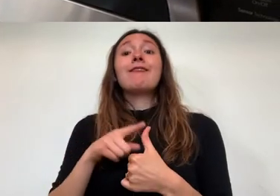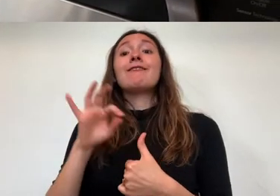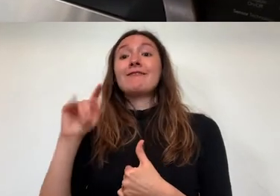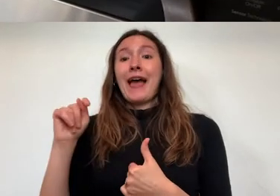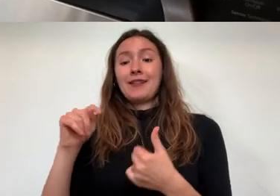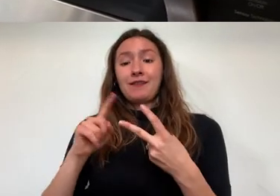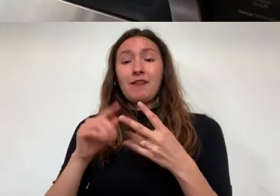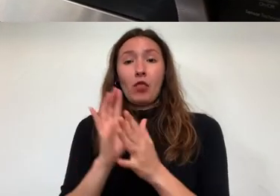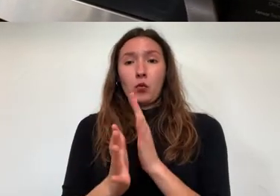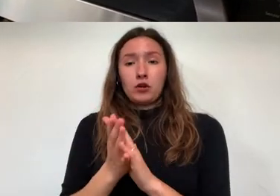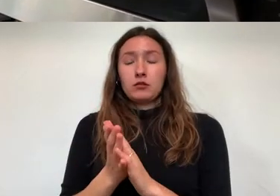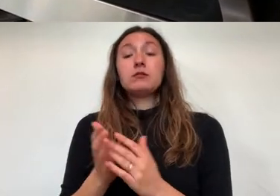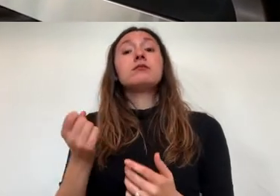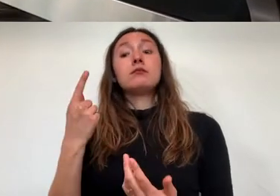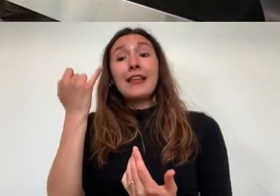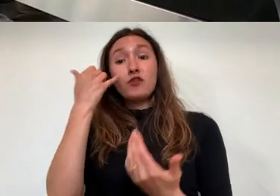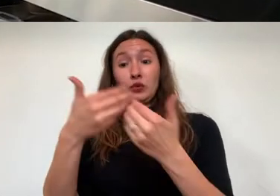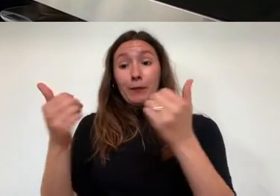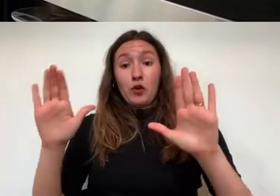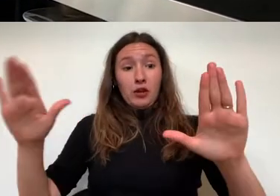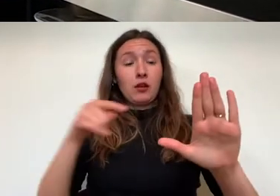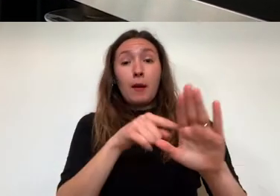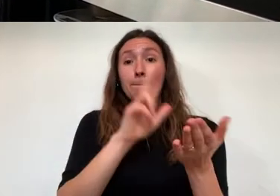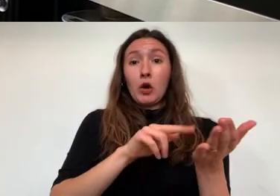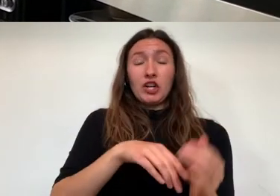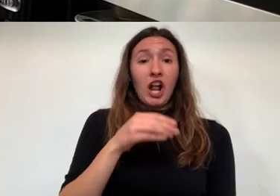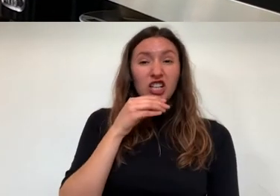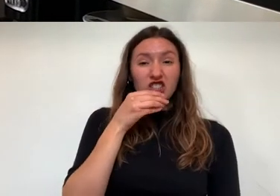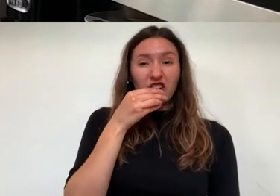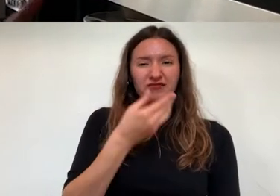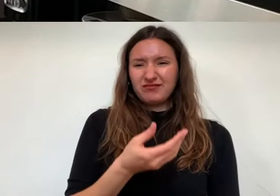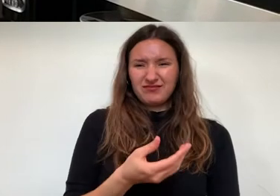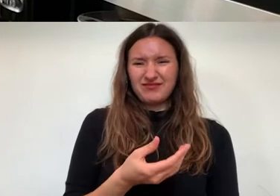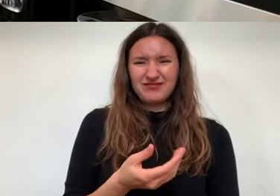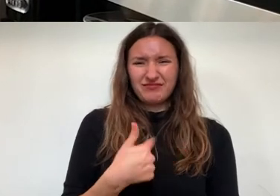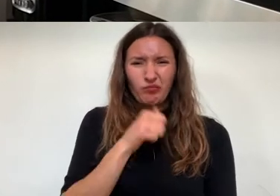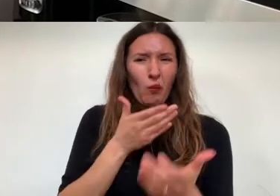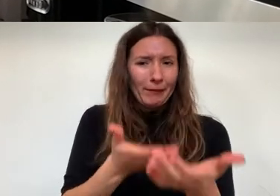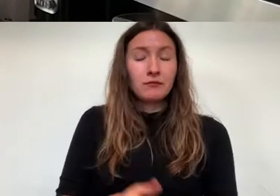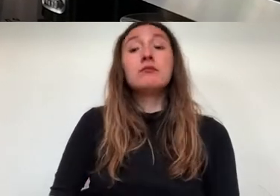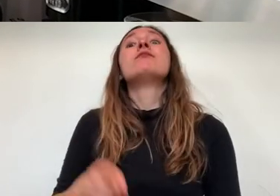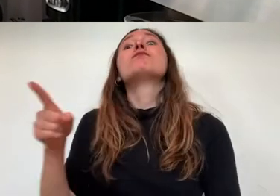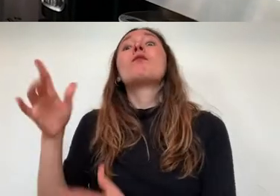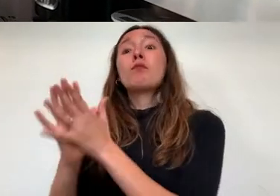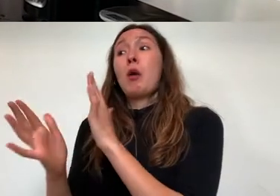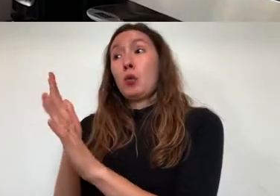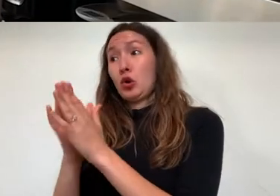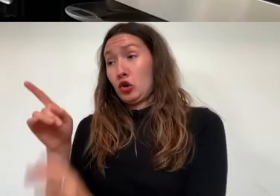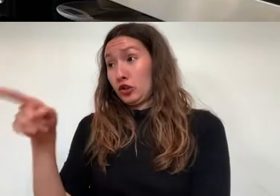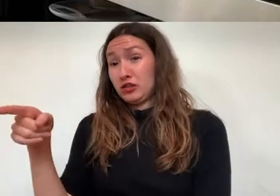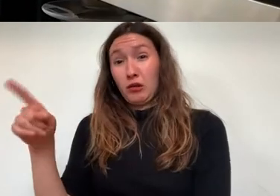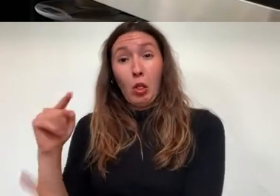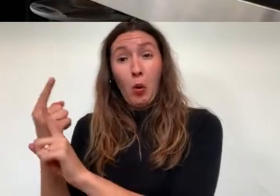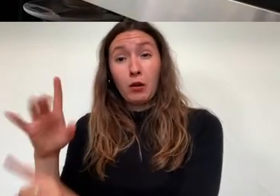guess you could argue that butter on its own, if you're really desperate, you could just enjoy a stick of butter. I would not recommend that. Flour on